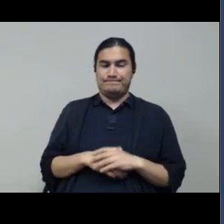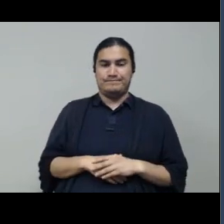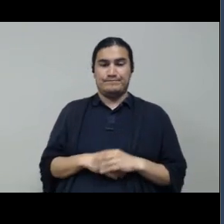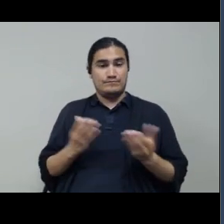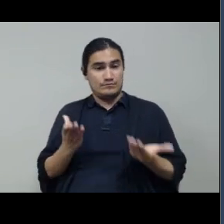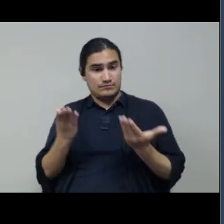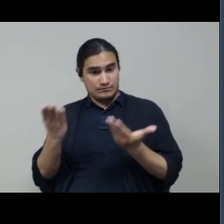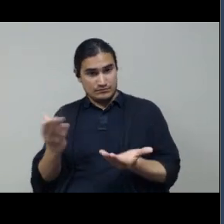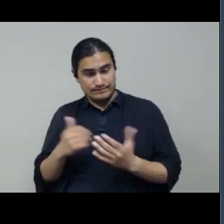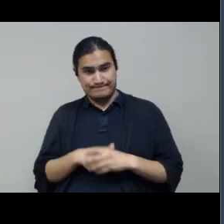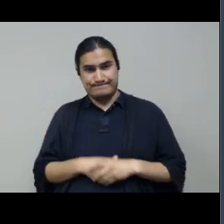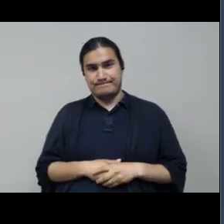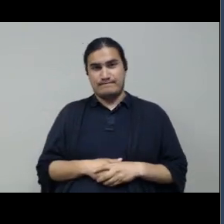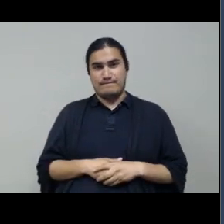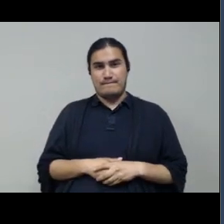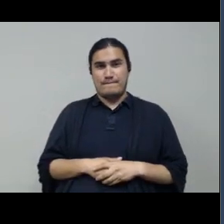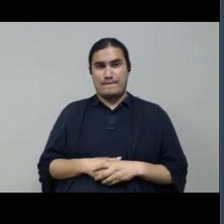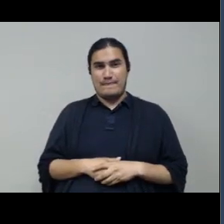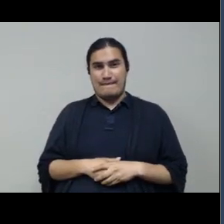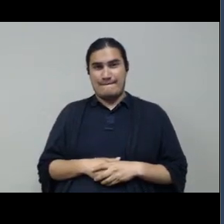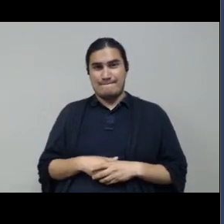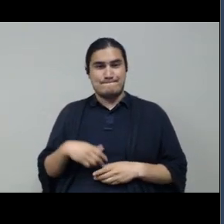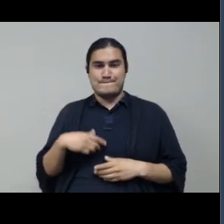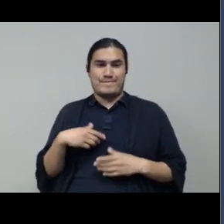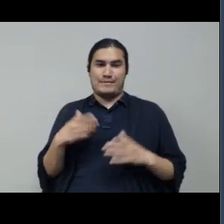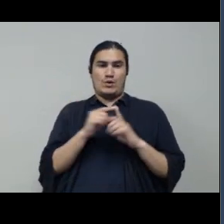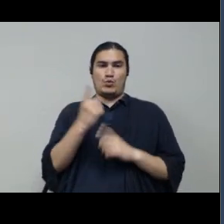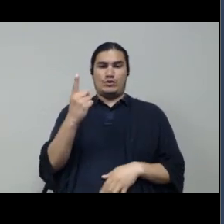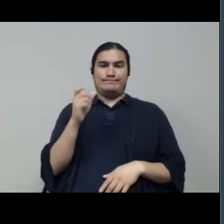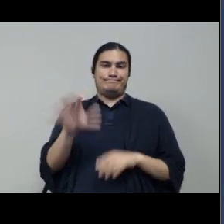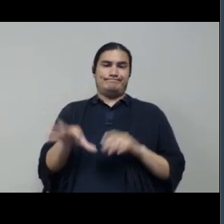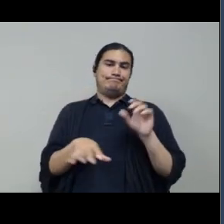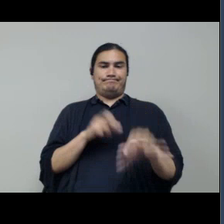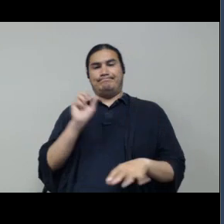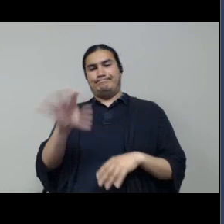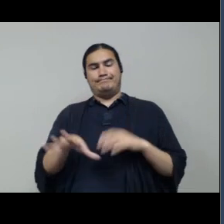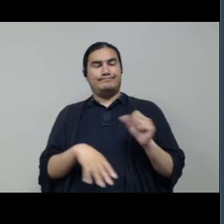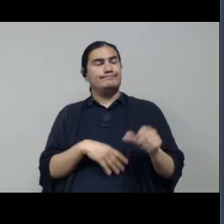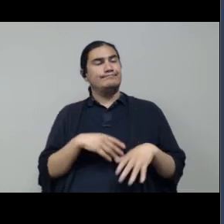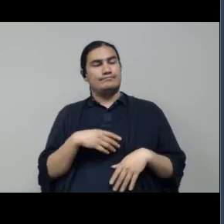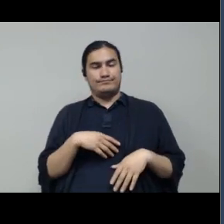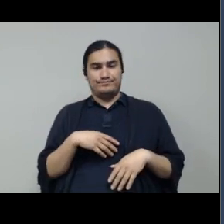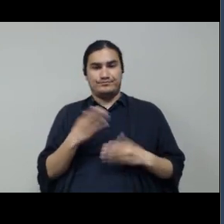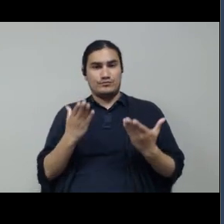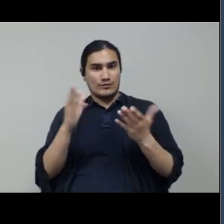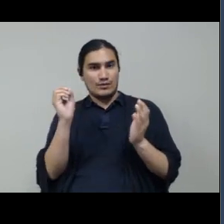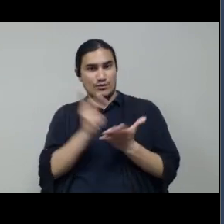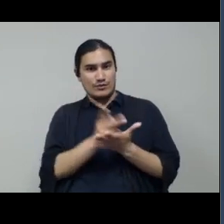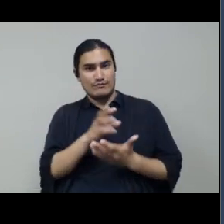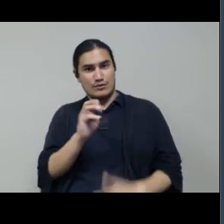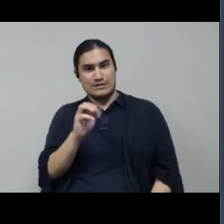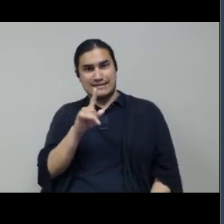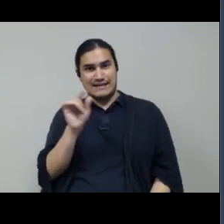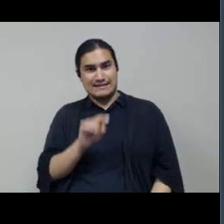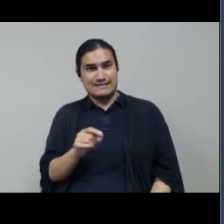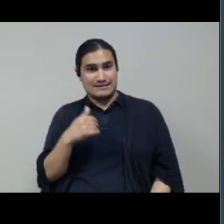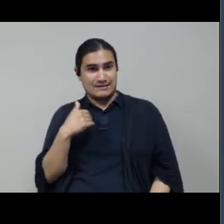Motion? I'm just saying one word now. Motion to approve, Martinez. Do I have a